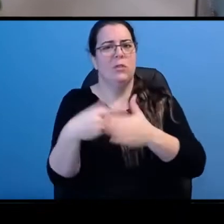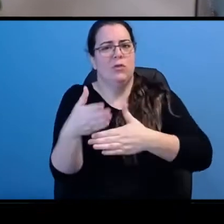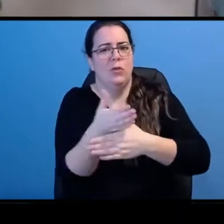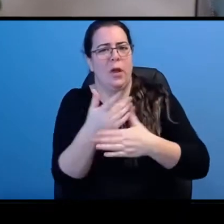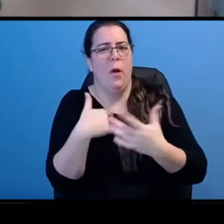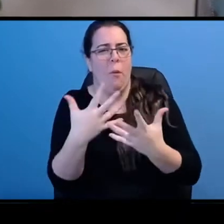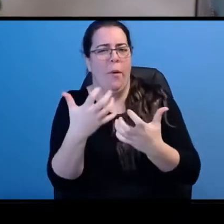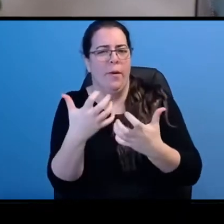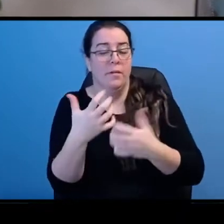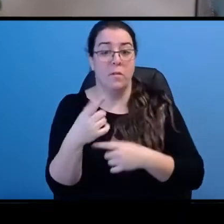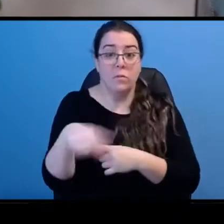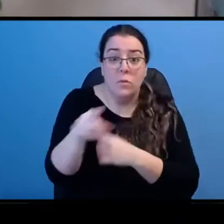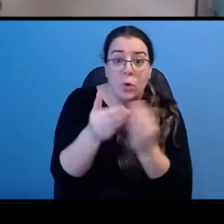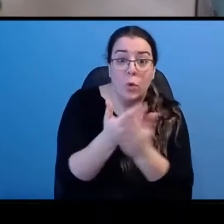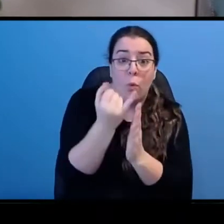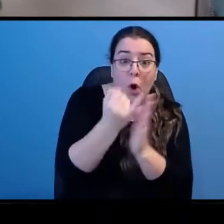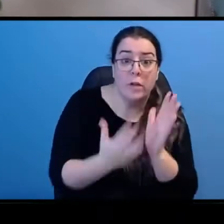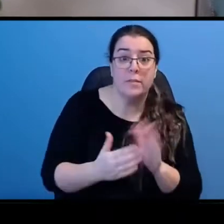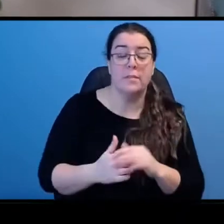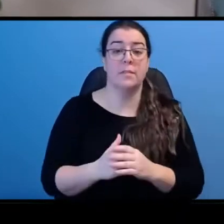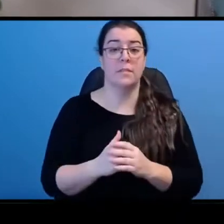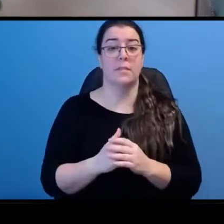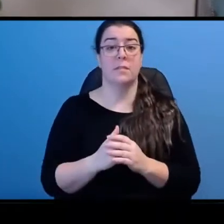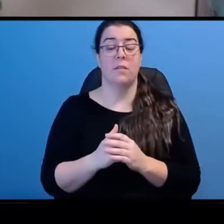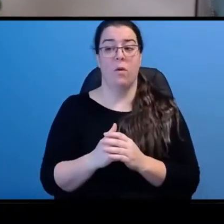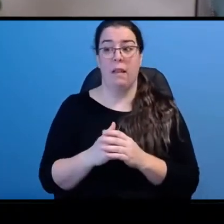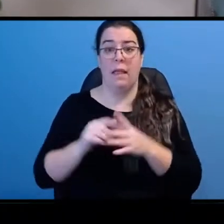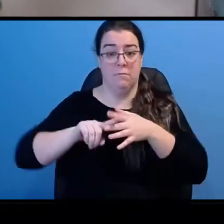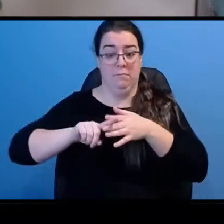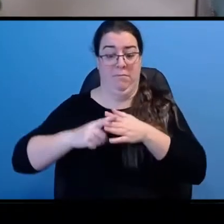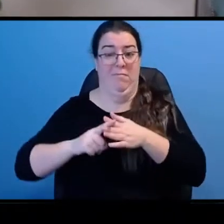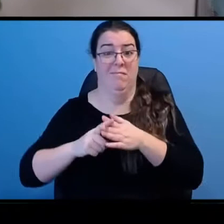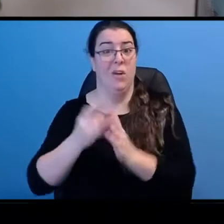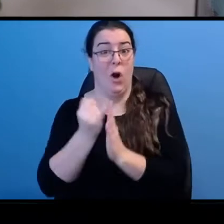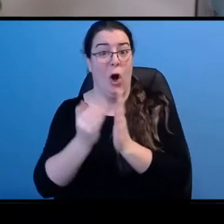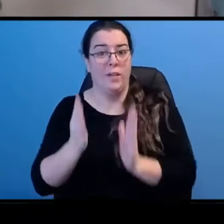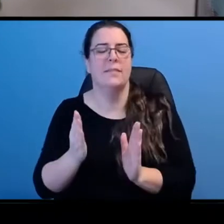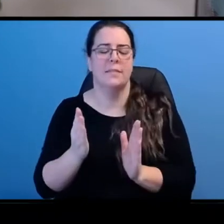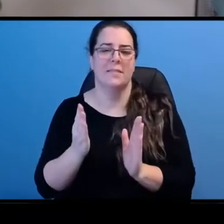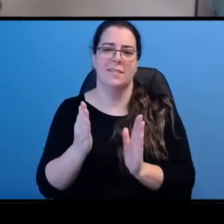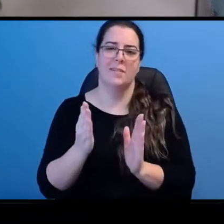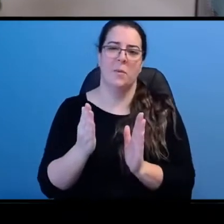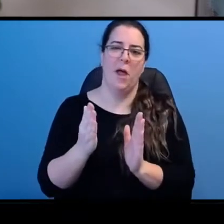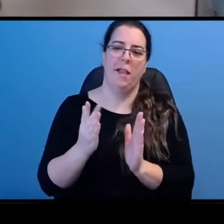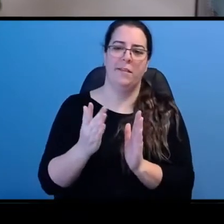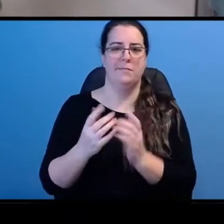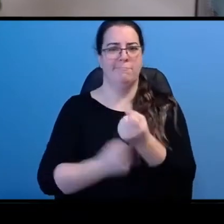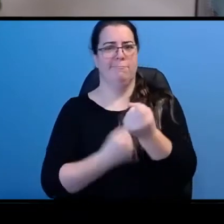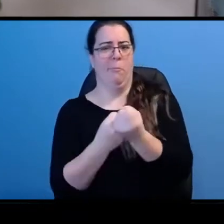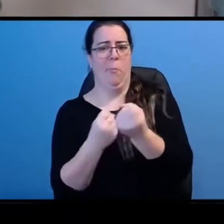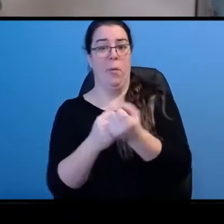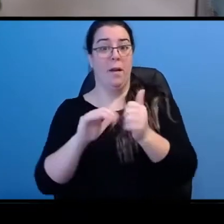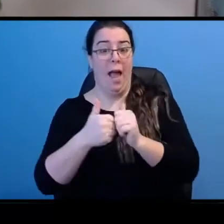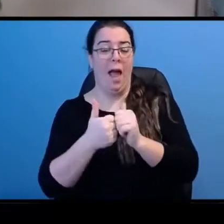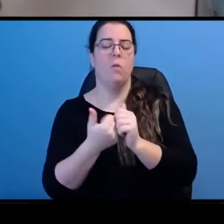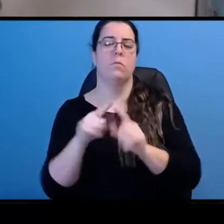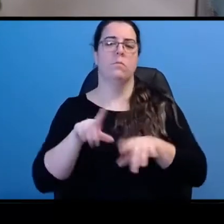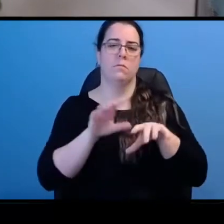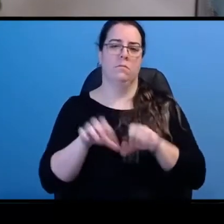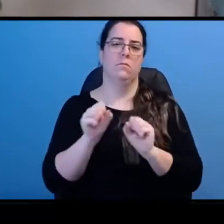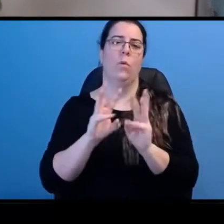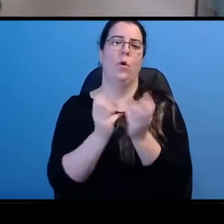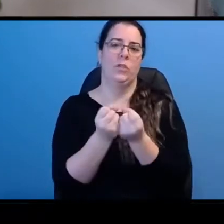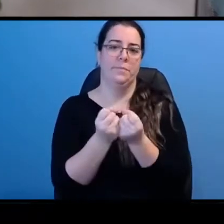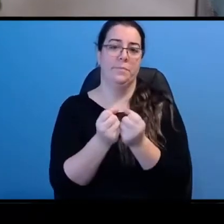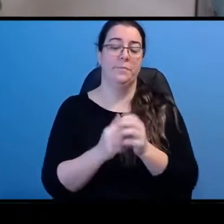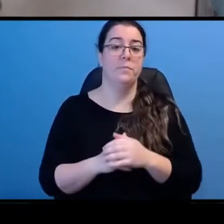artists, emerging artists throughout this process. So if you are interested in learning more about budgets in terms of grant